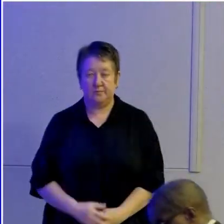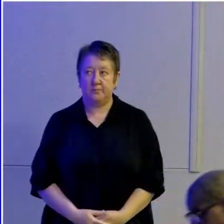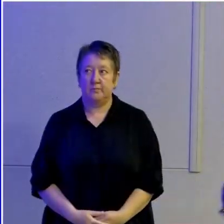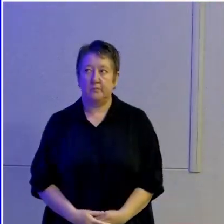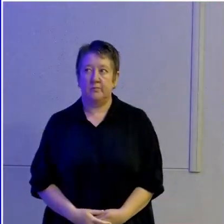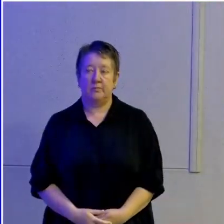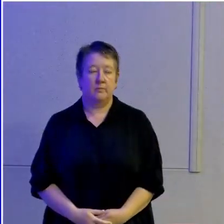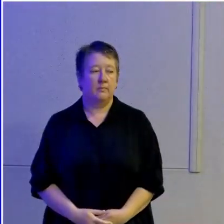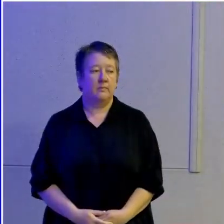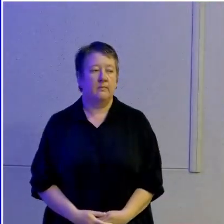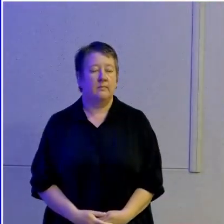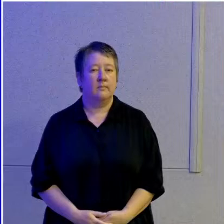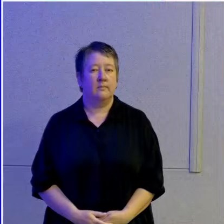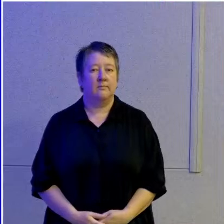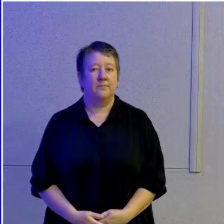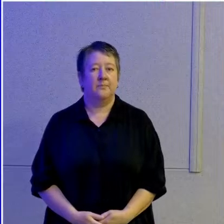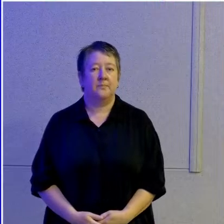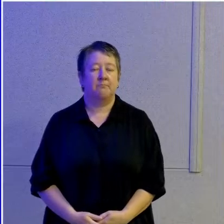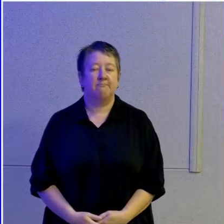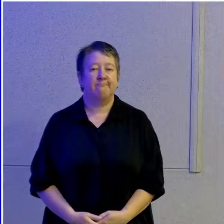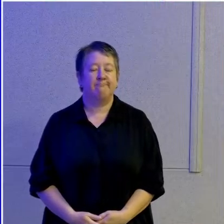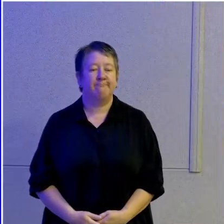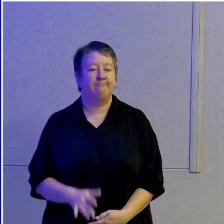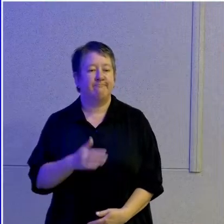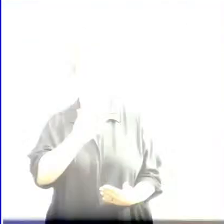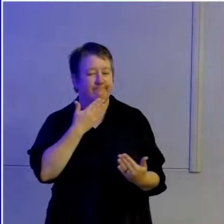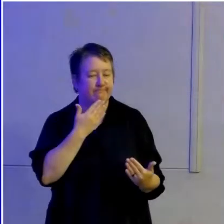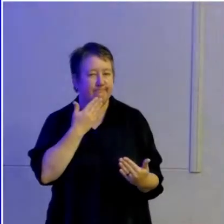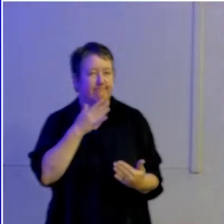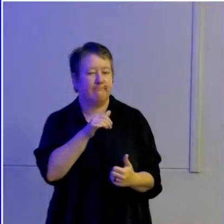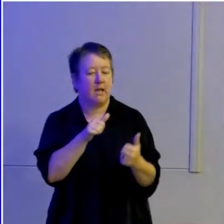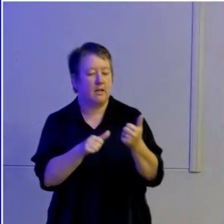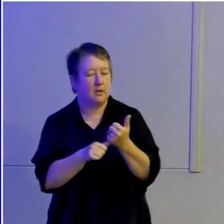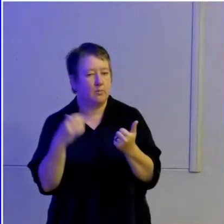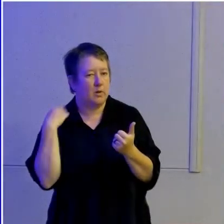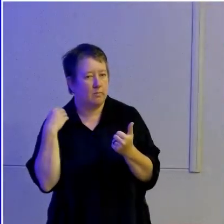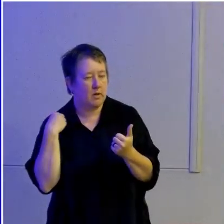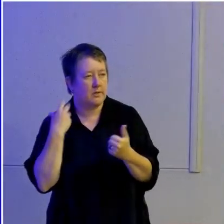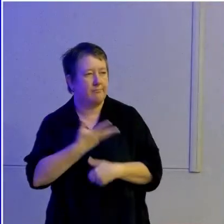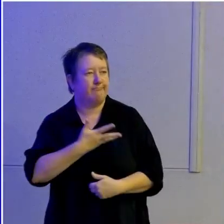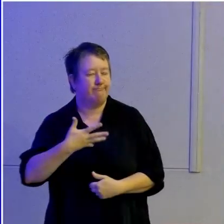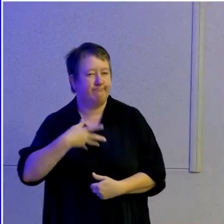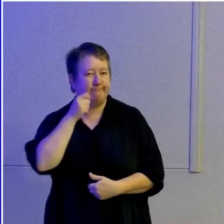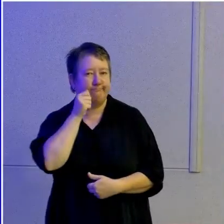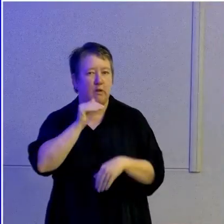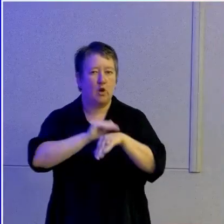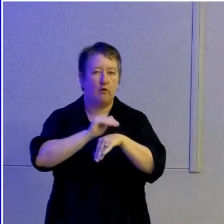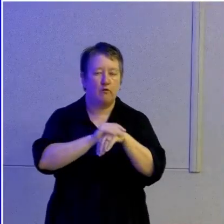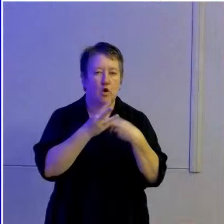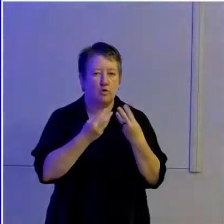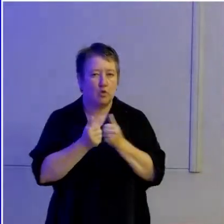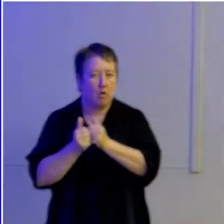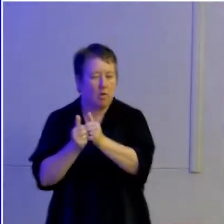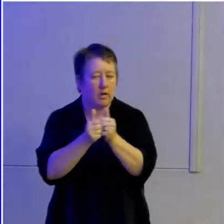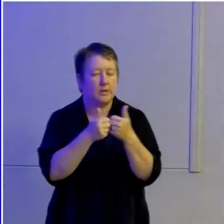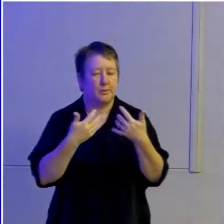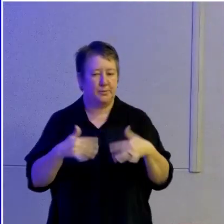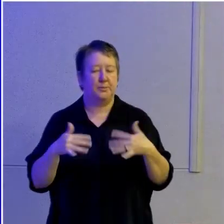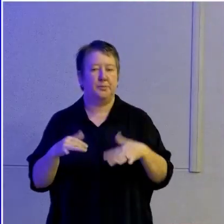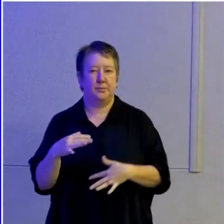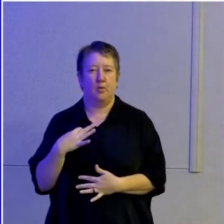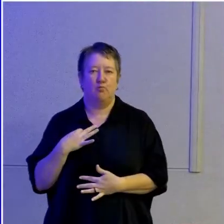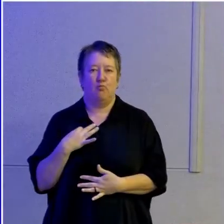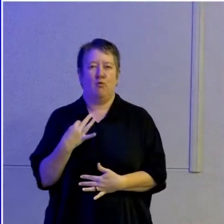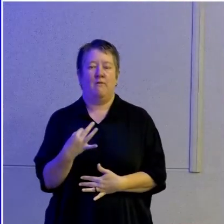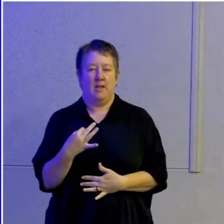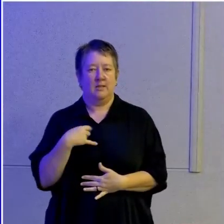Thank you very much, Deputy Minister, ladies, gentlemen, friends and colleagues. A real privilege and really